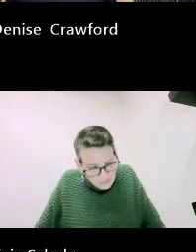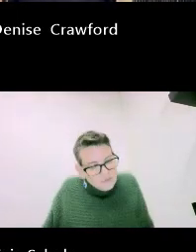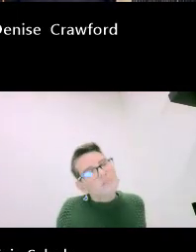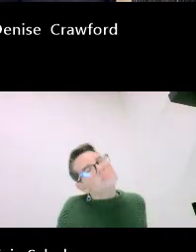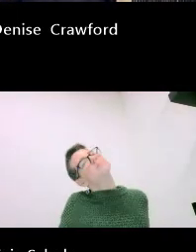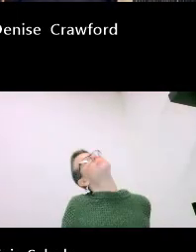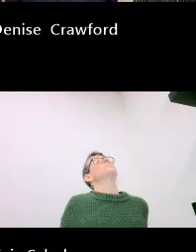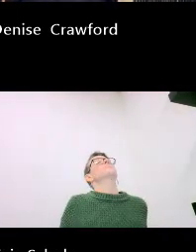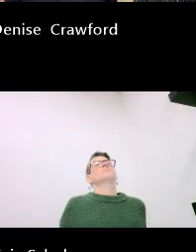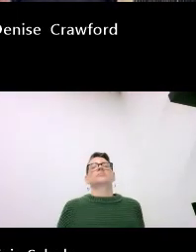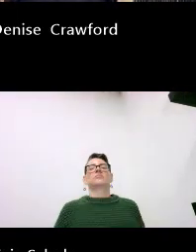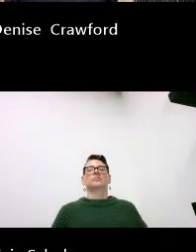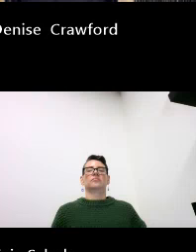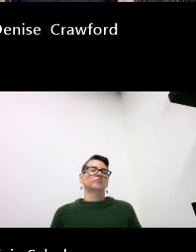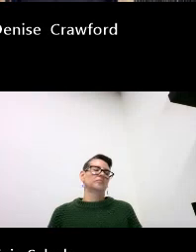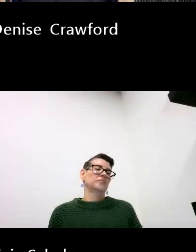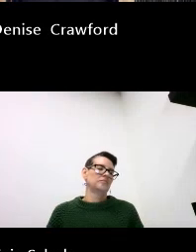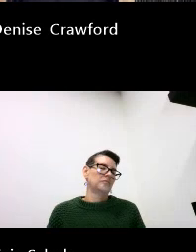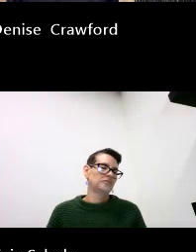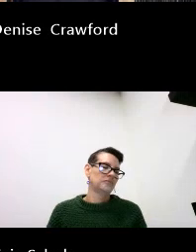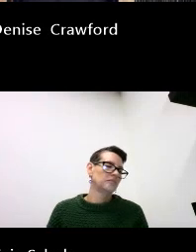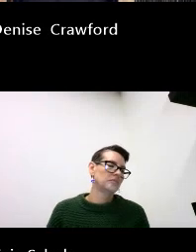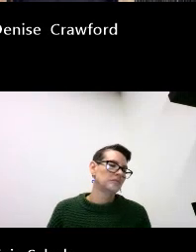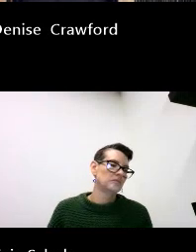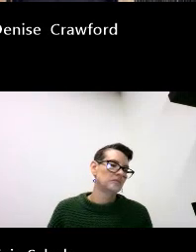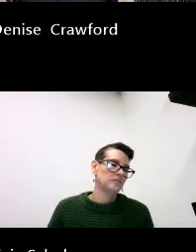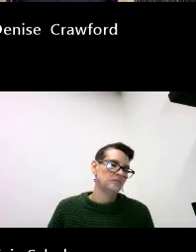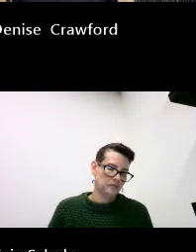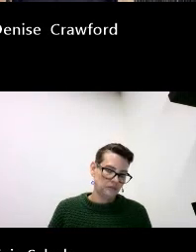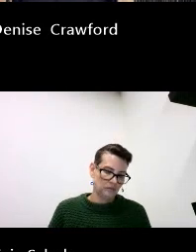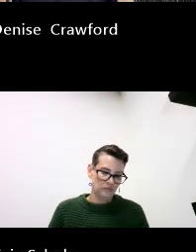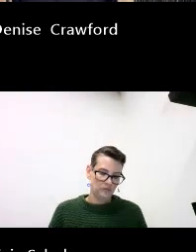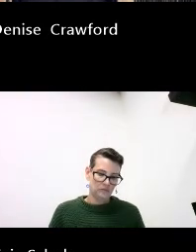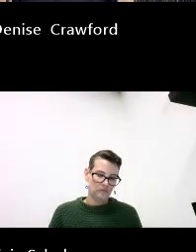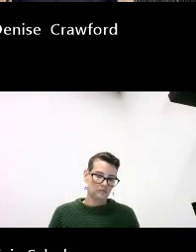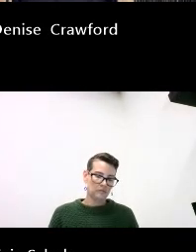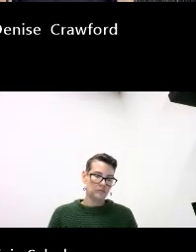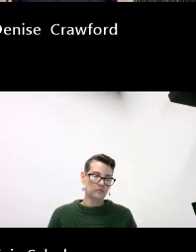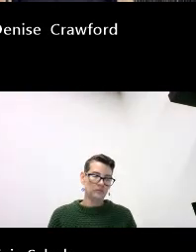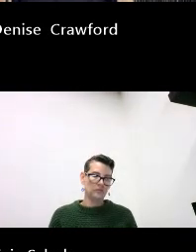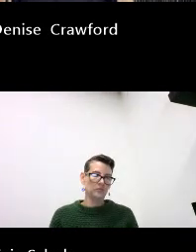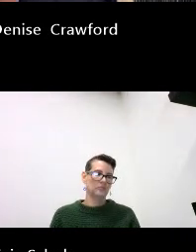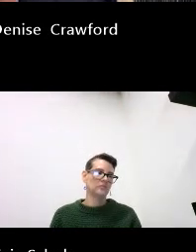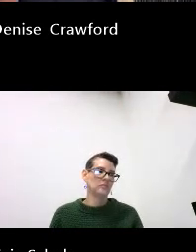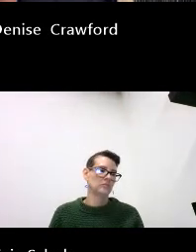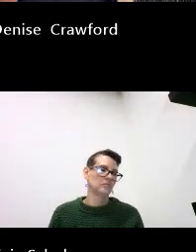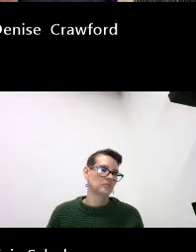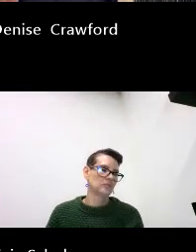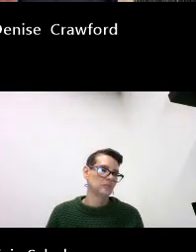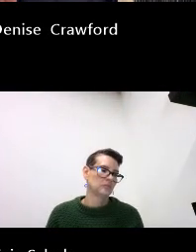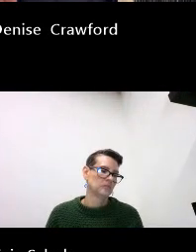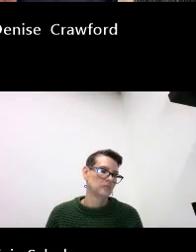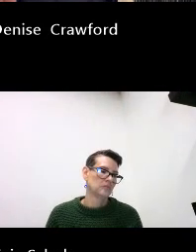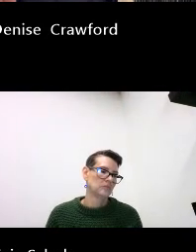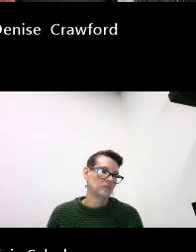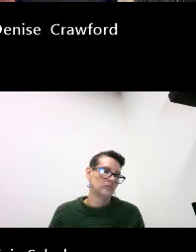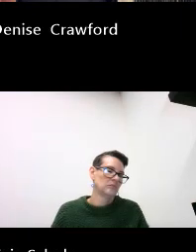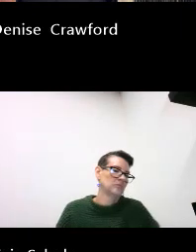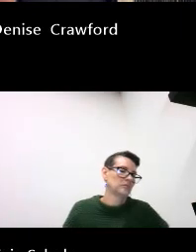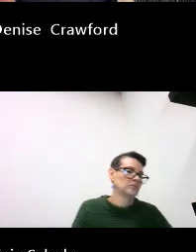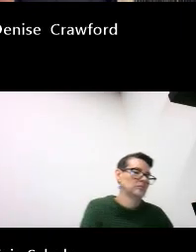the initial intake. During the session, the clinician and the client reviewed presenting concerns, anxiety and